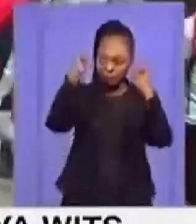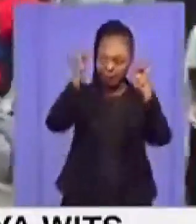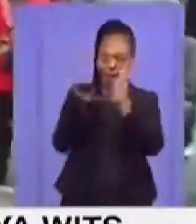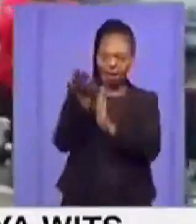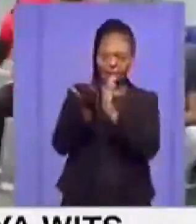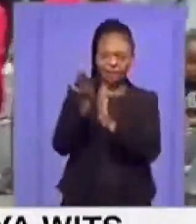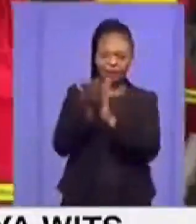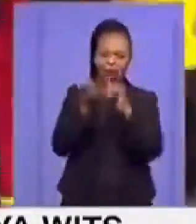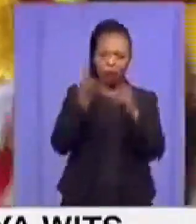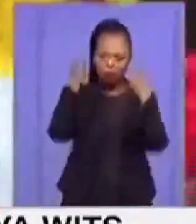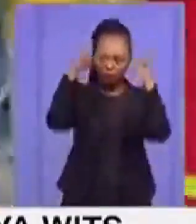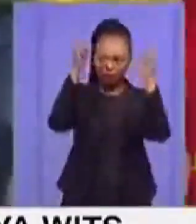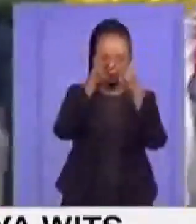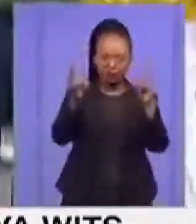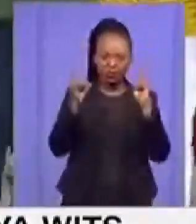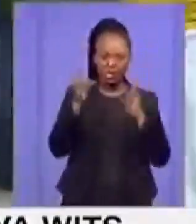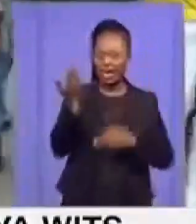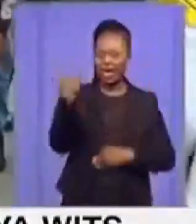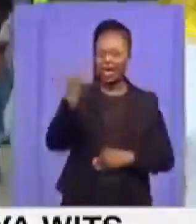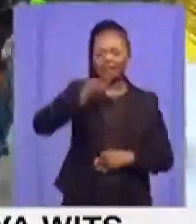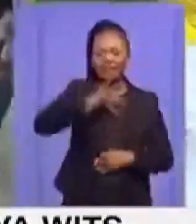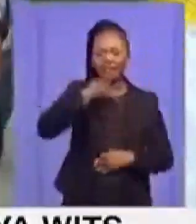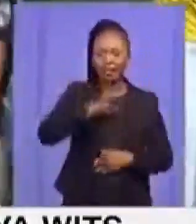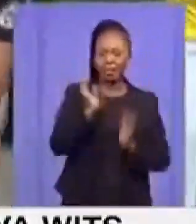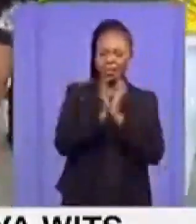we raised this concern, on Saturday we had a